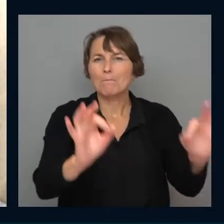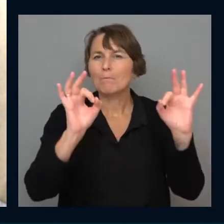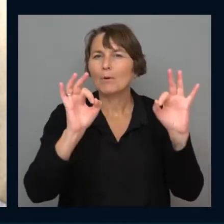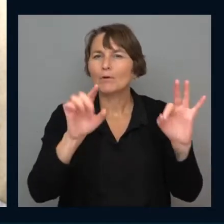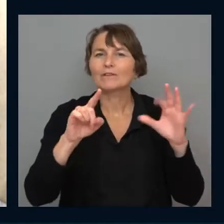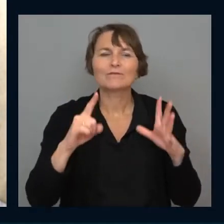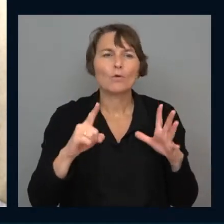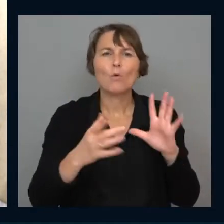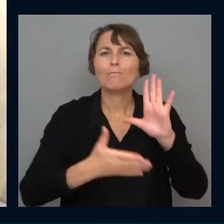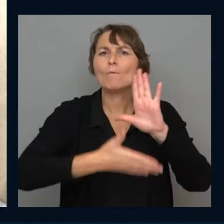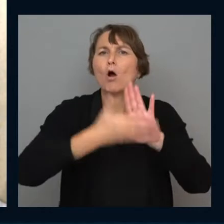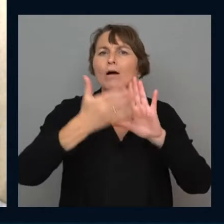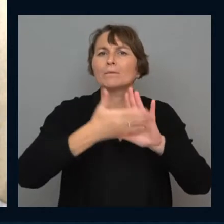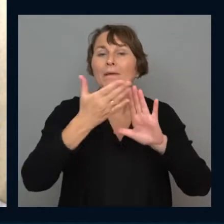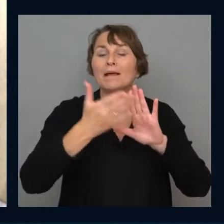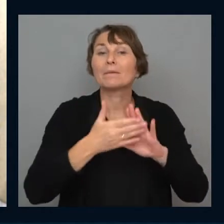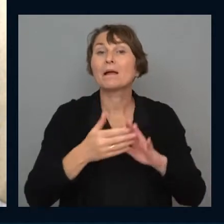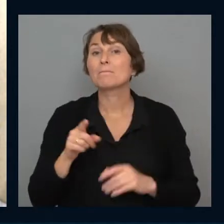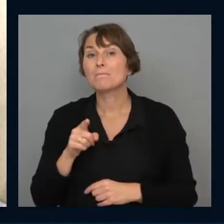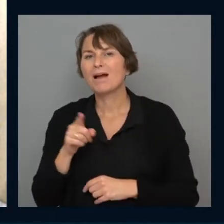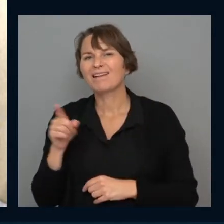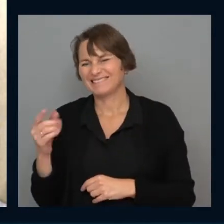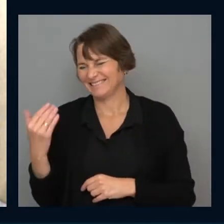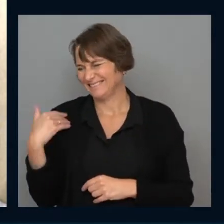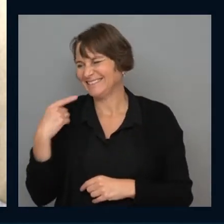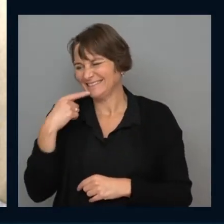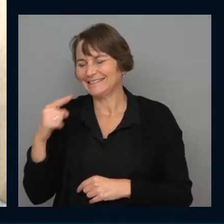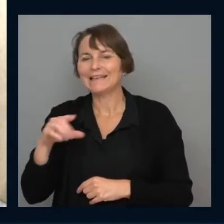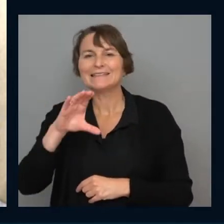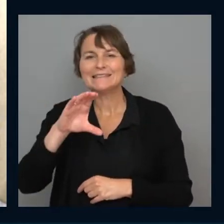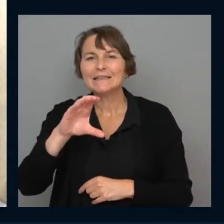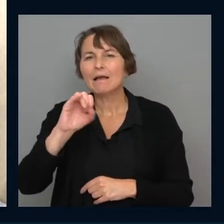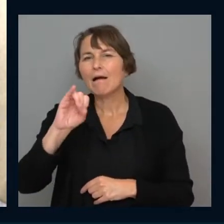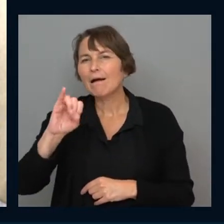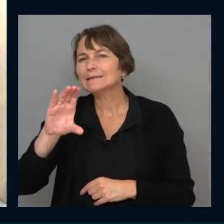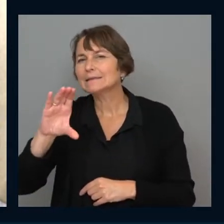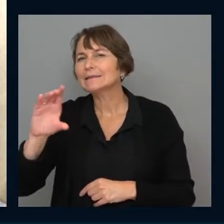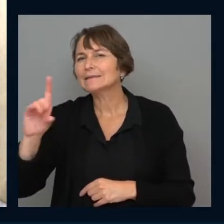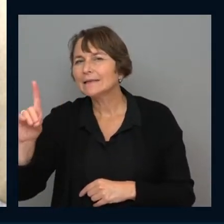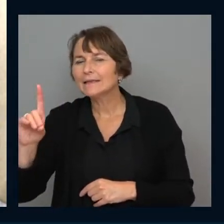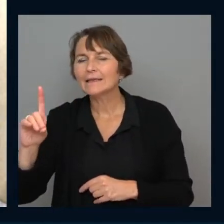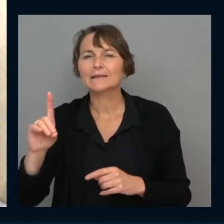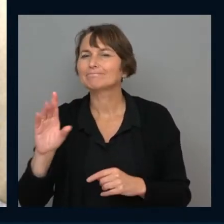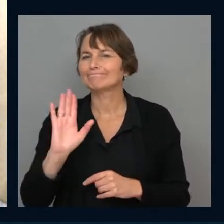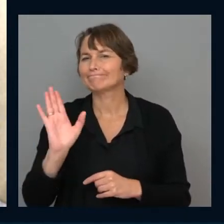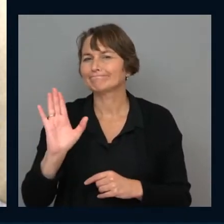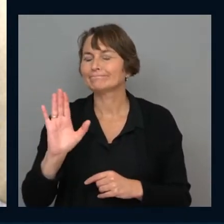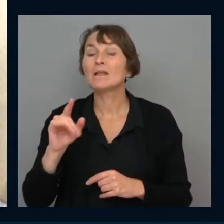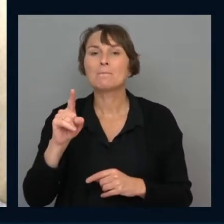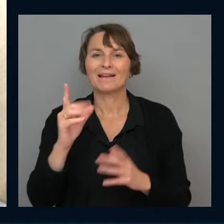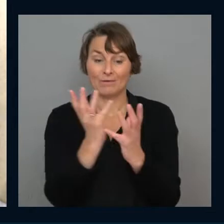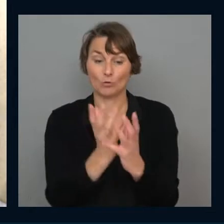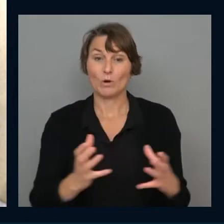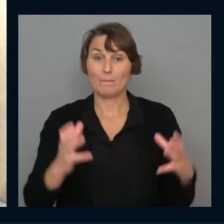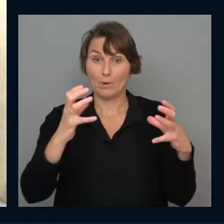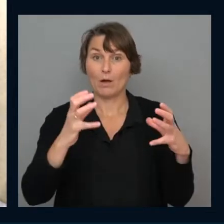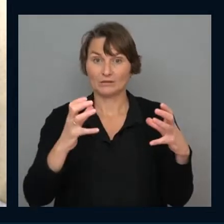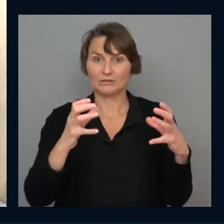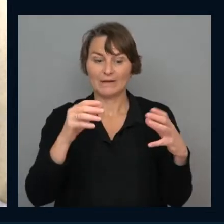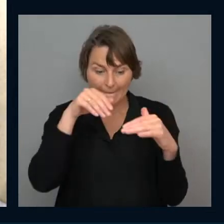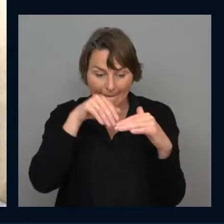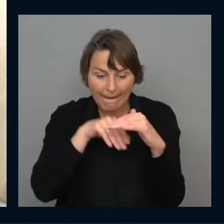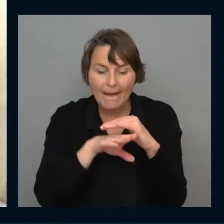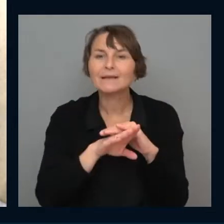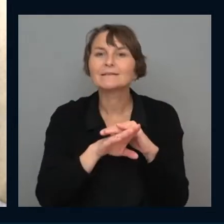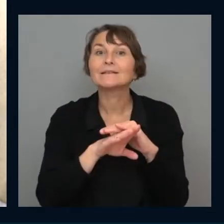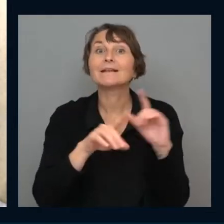some CI/CD stuff, but like, you know, when you access a repo and setting actions off the back of it to do something to automate for you,